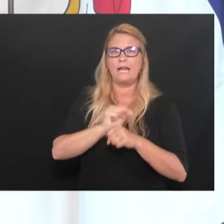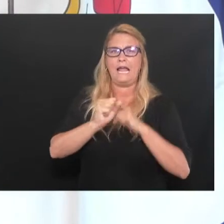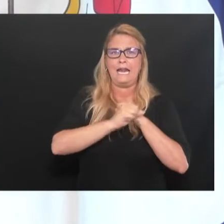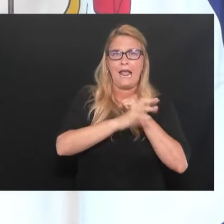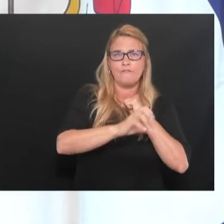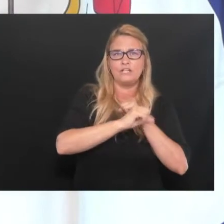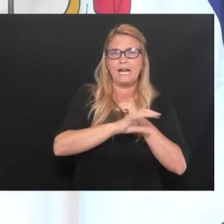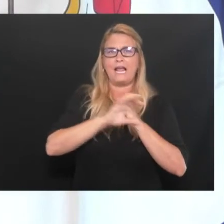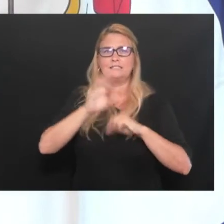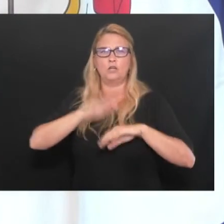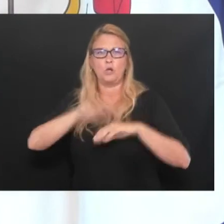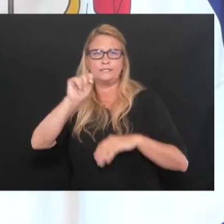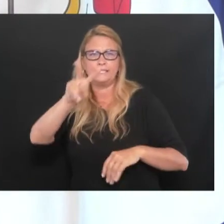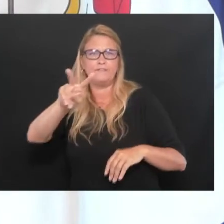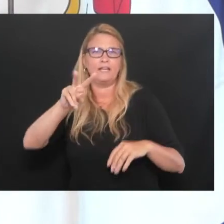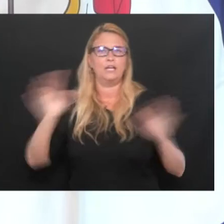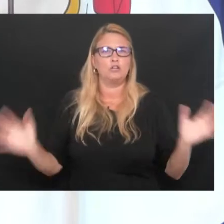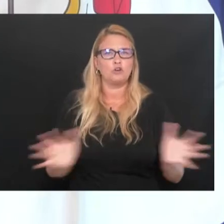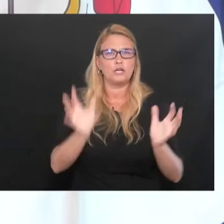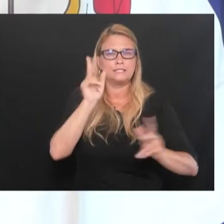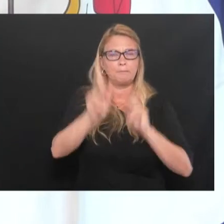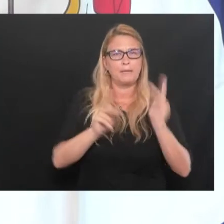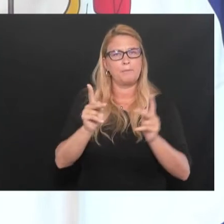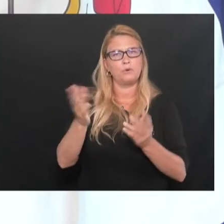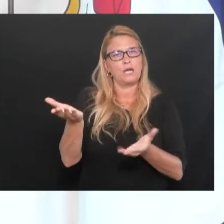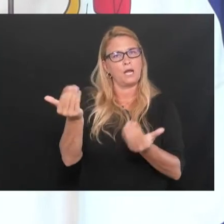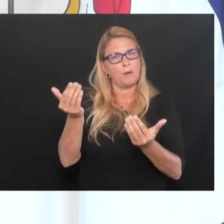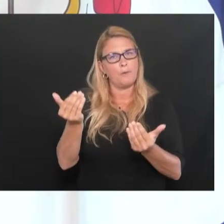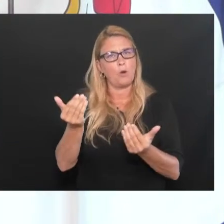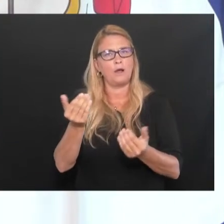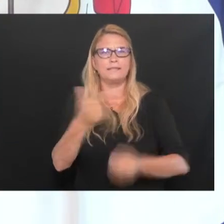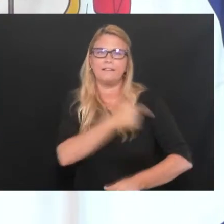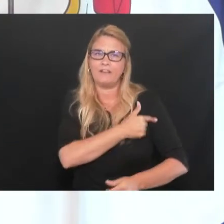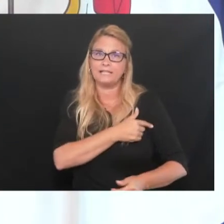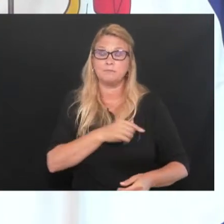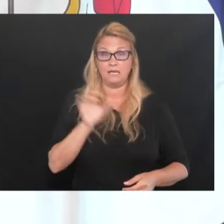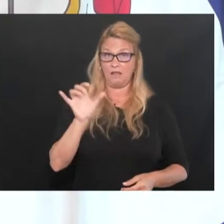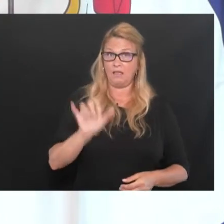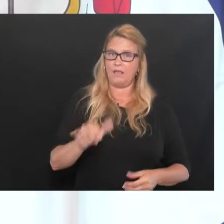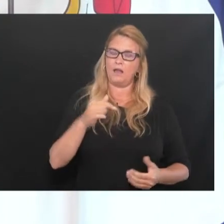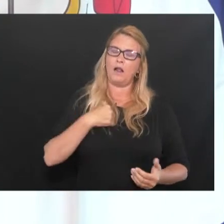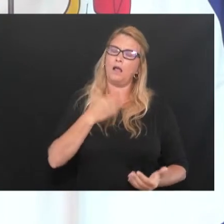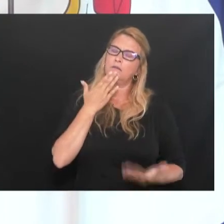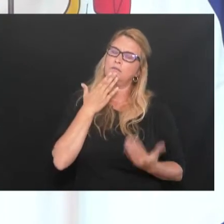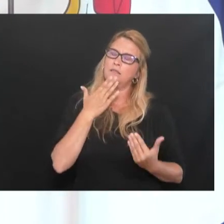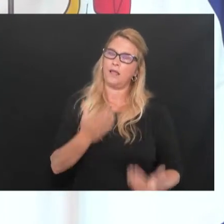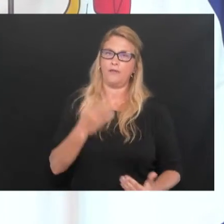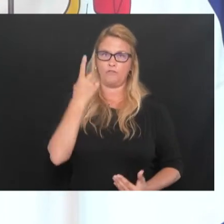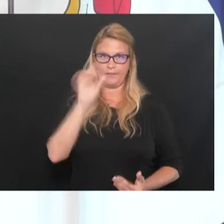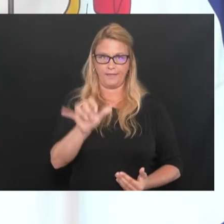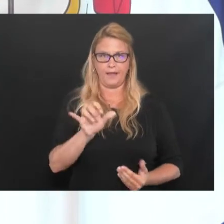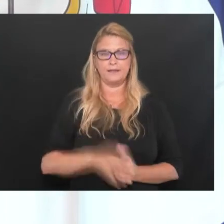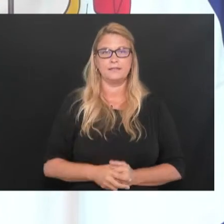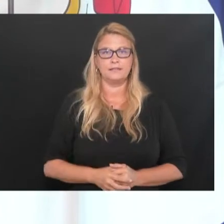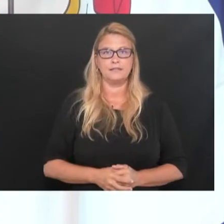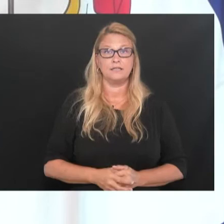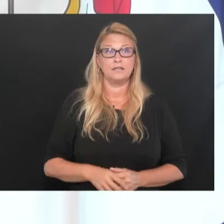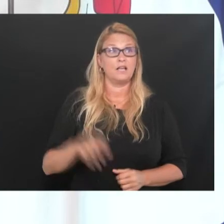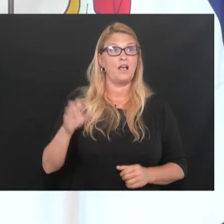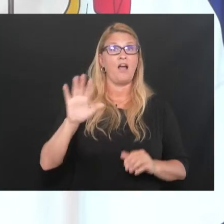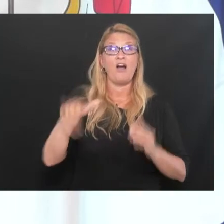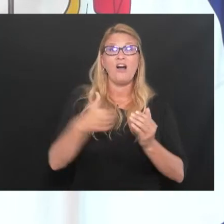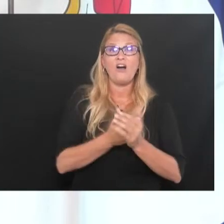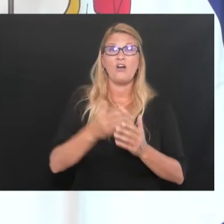in front of people and in urging people to go get vaccinated, I thank them. I thank them so much. From the standpoint of all of our